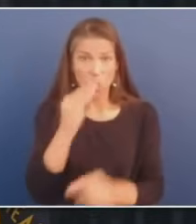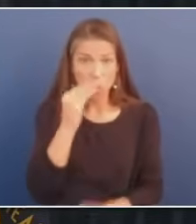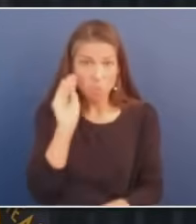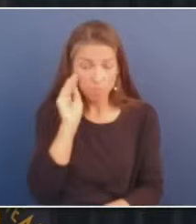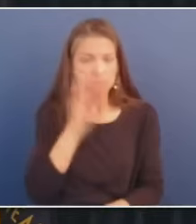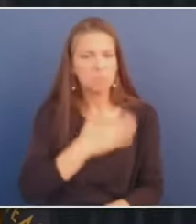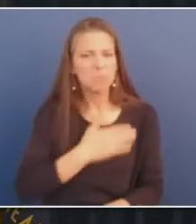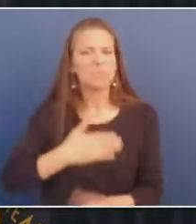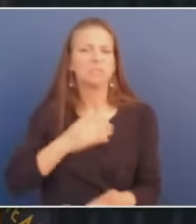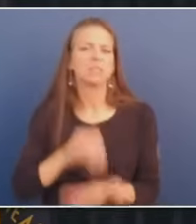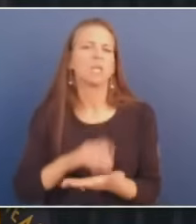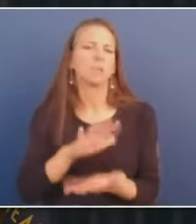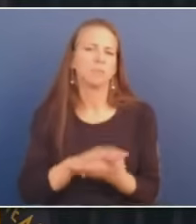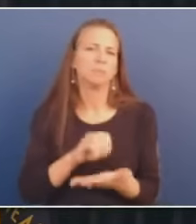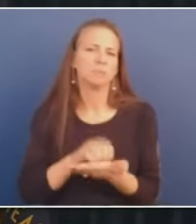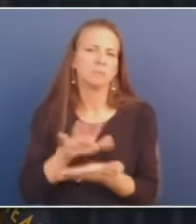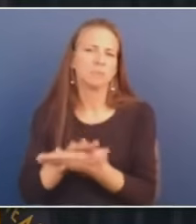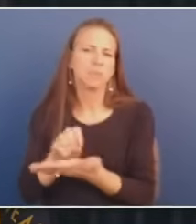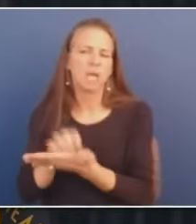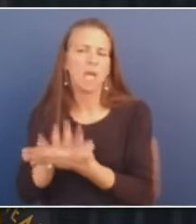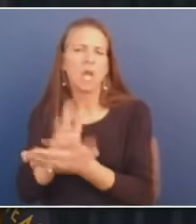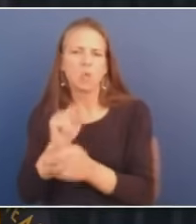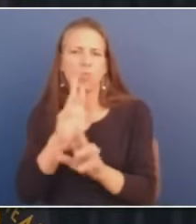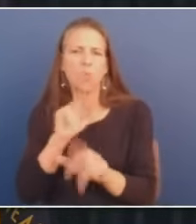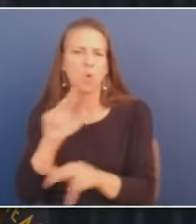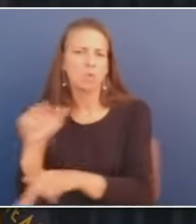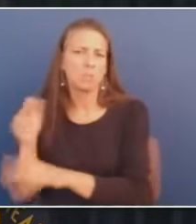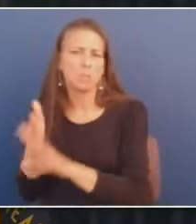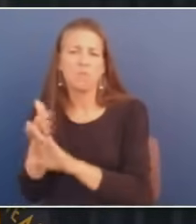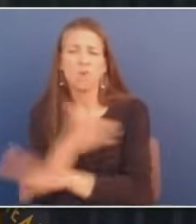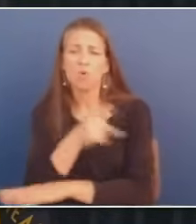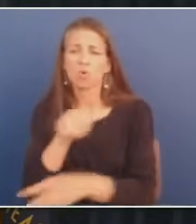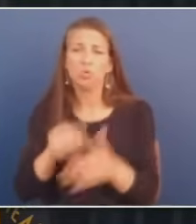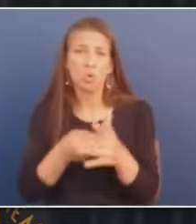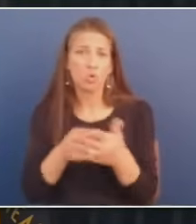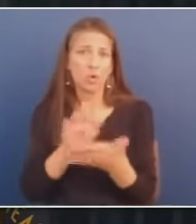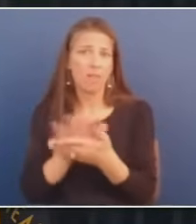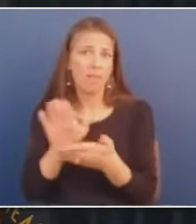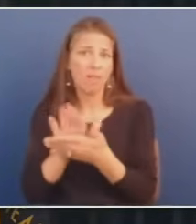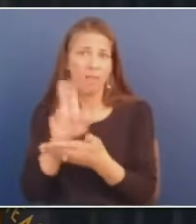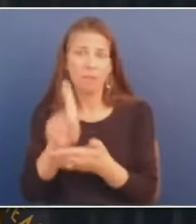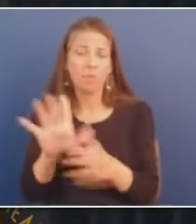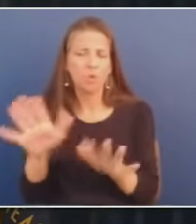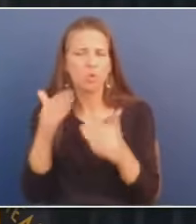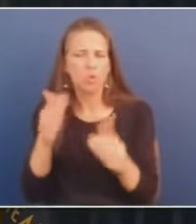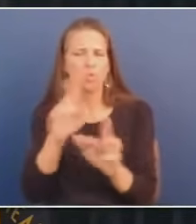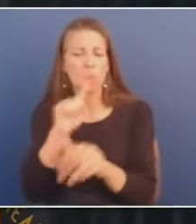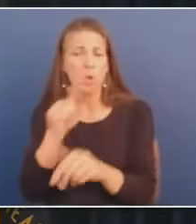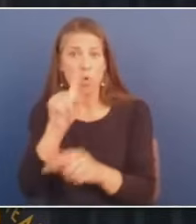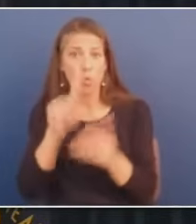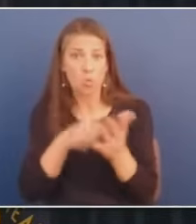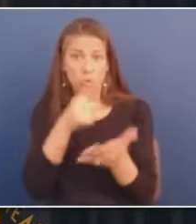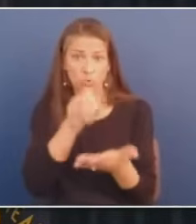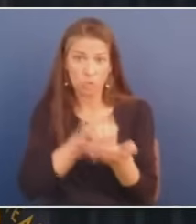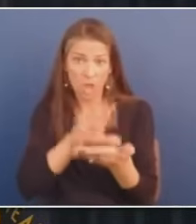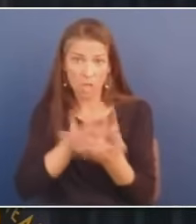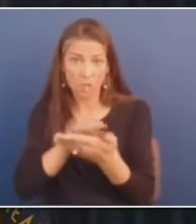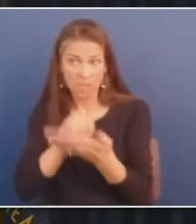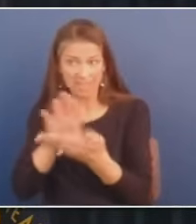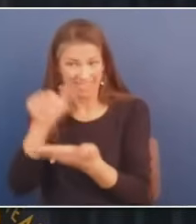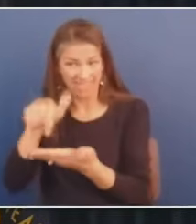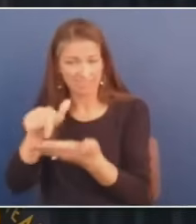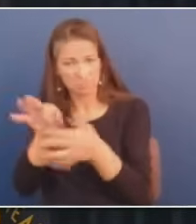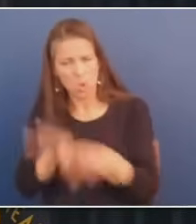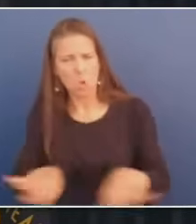document that and report that before beginning any of the cleanup efforts. By doing that documentation will be vital for the recovery